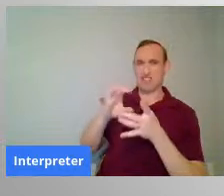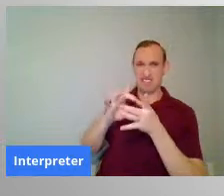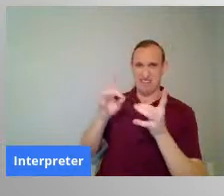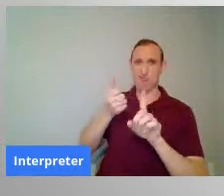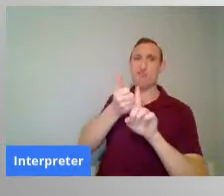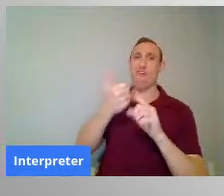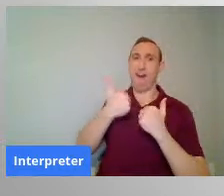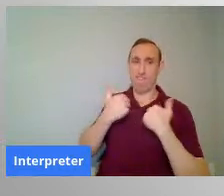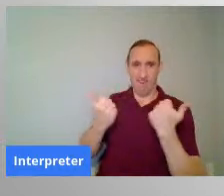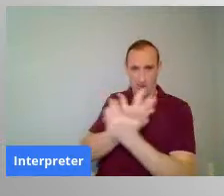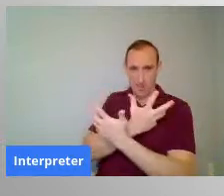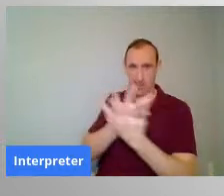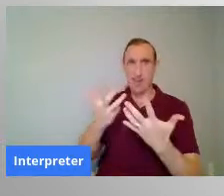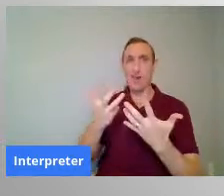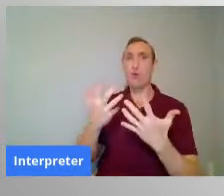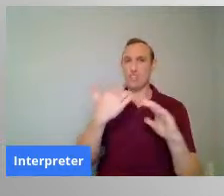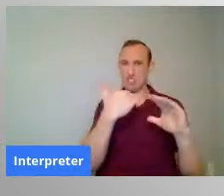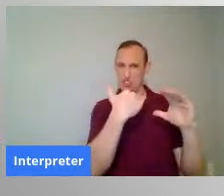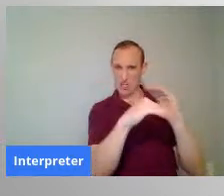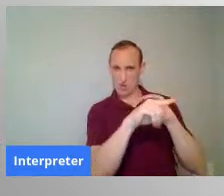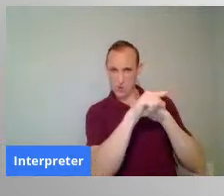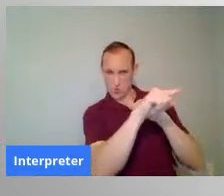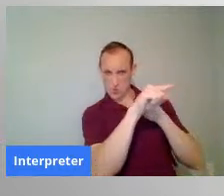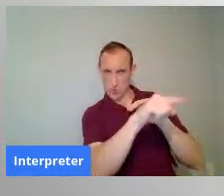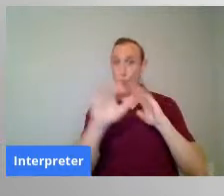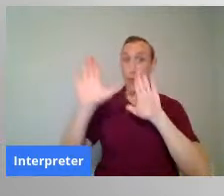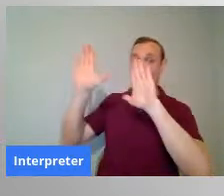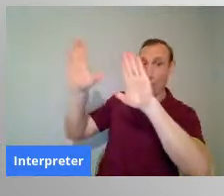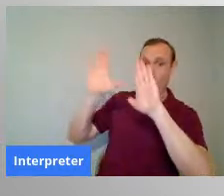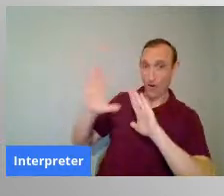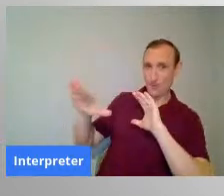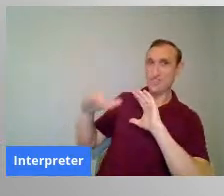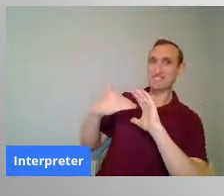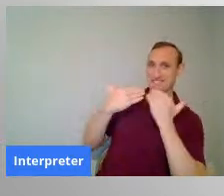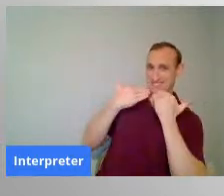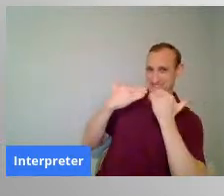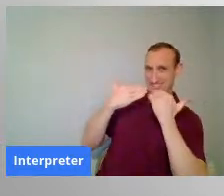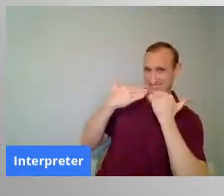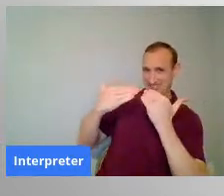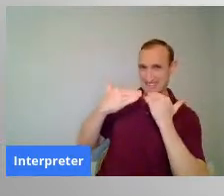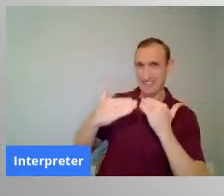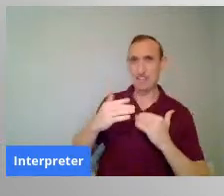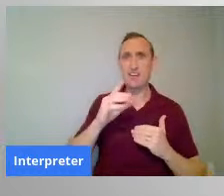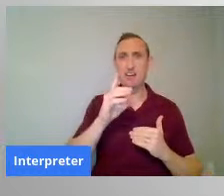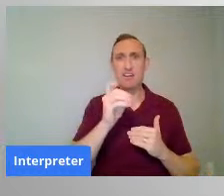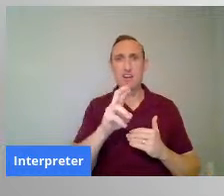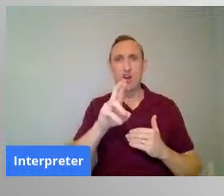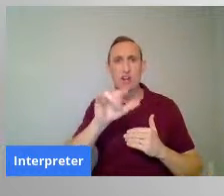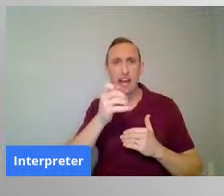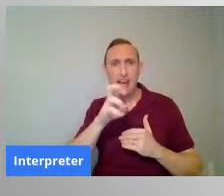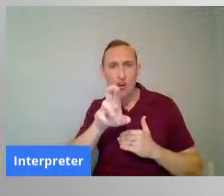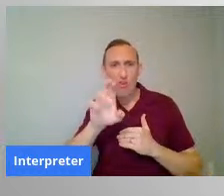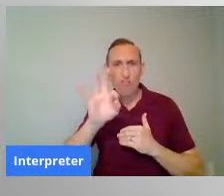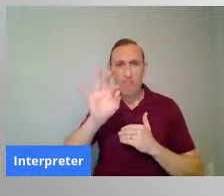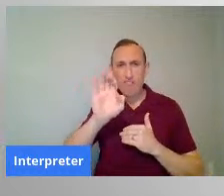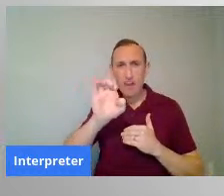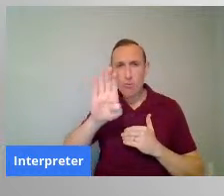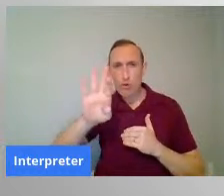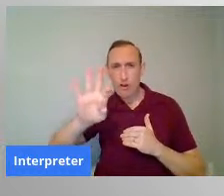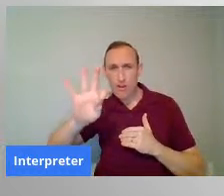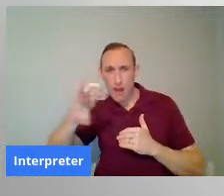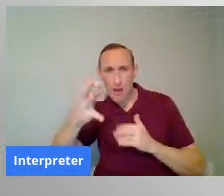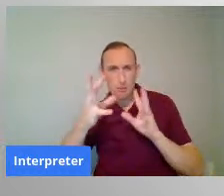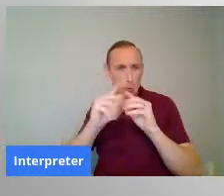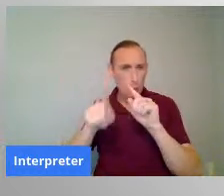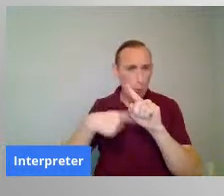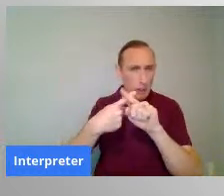you. That would be great. Thank you. Dr. Yeager, what time does the February 9th meeting take place? I believe